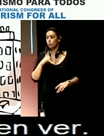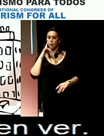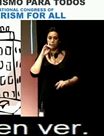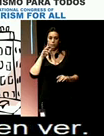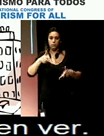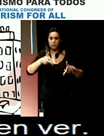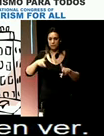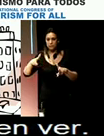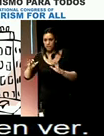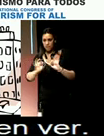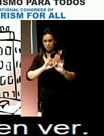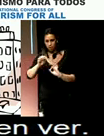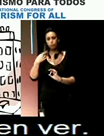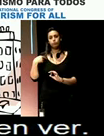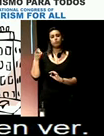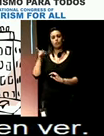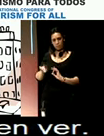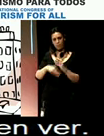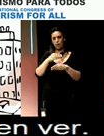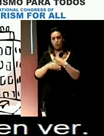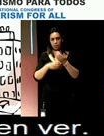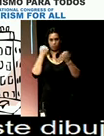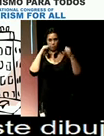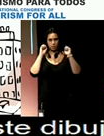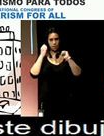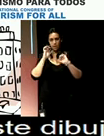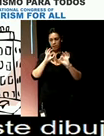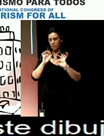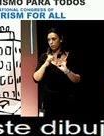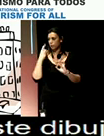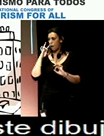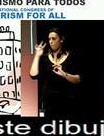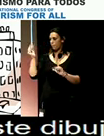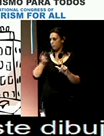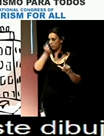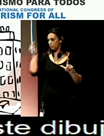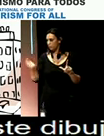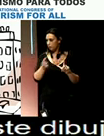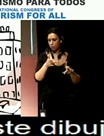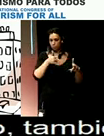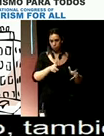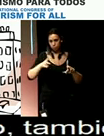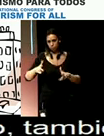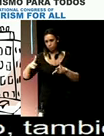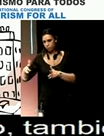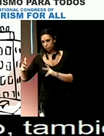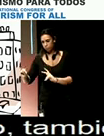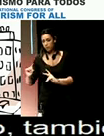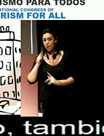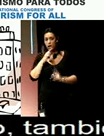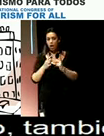be a theater, the scenery of the stage of a theater. And we have drawn